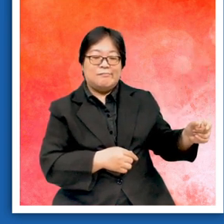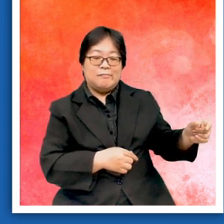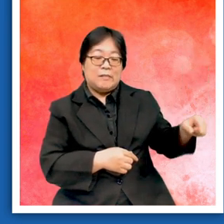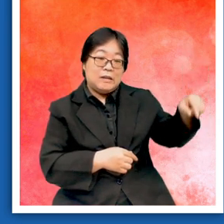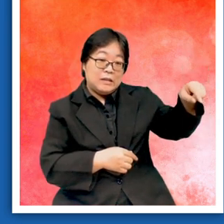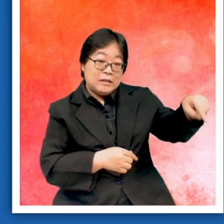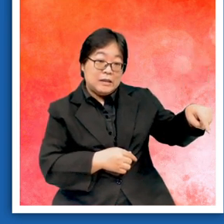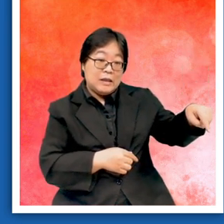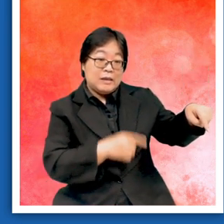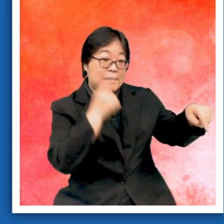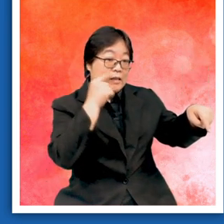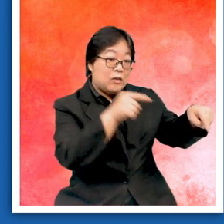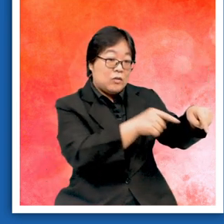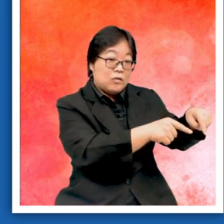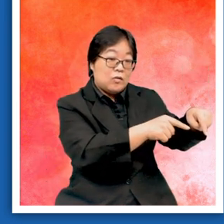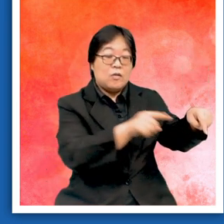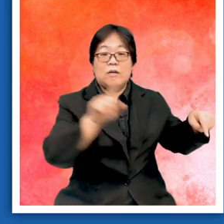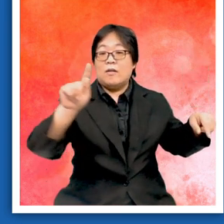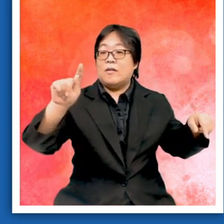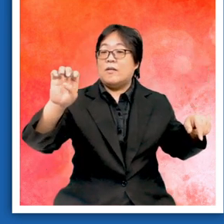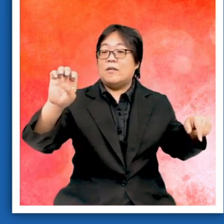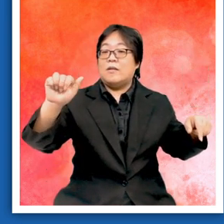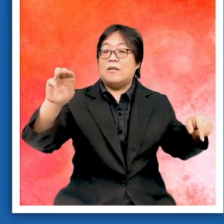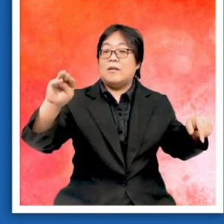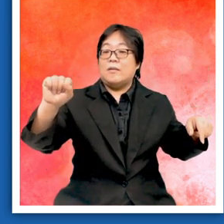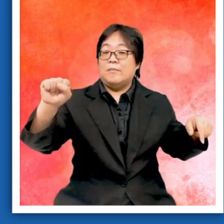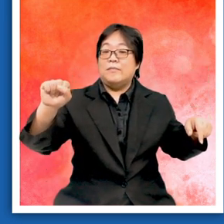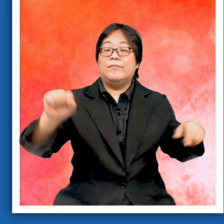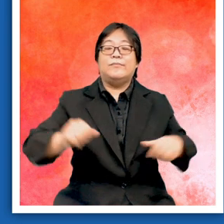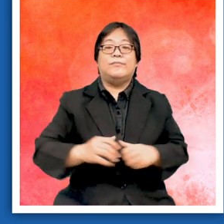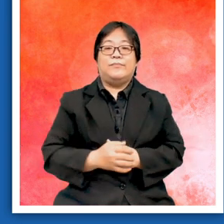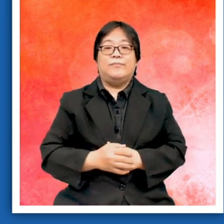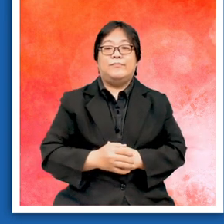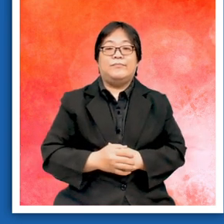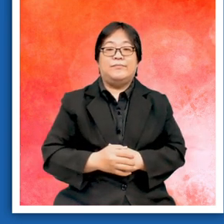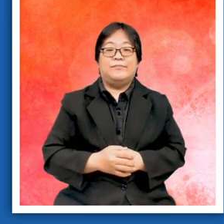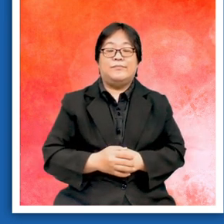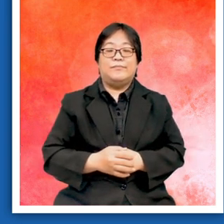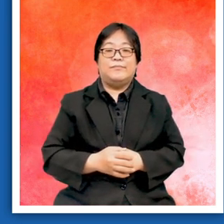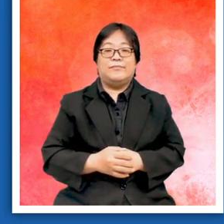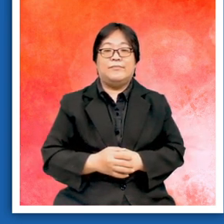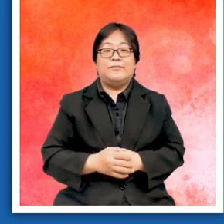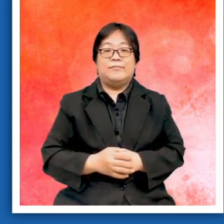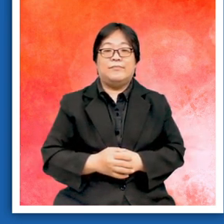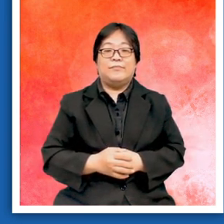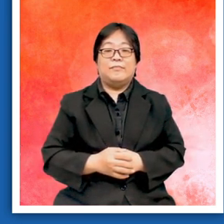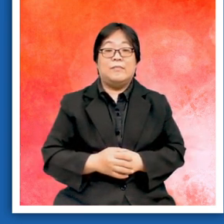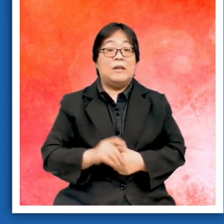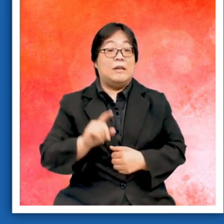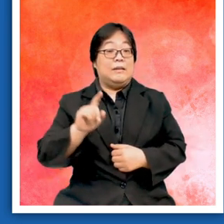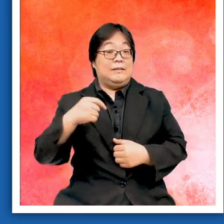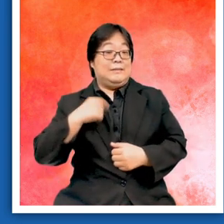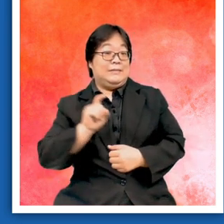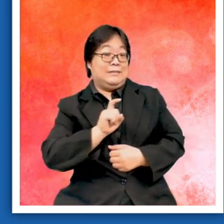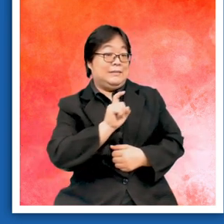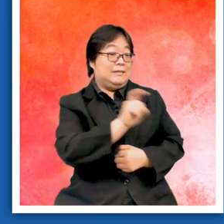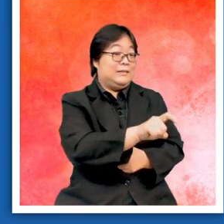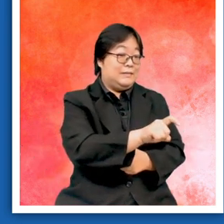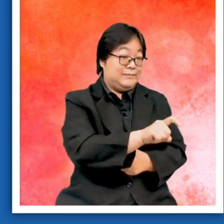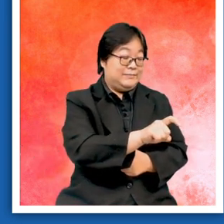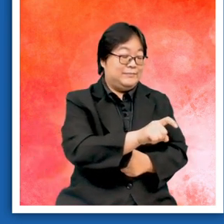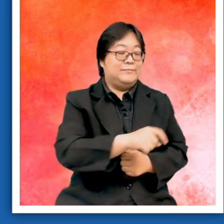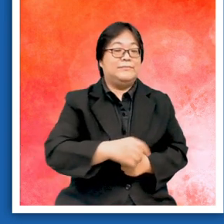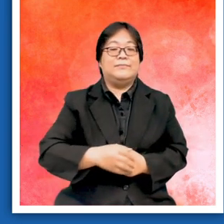you will see this Microsoft Teams icon. When I click here,